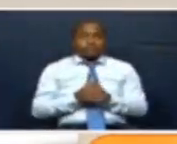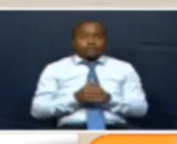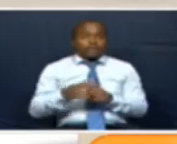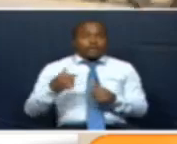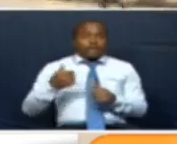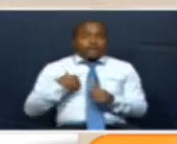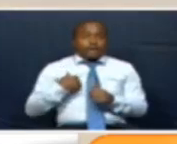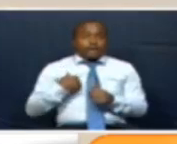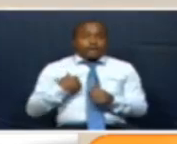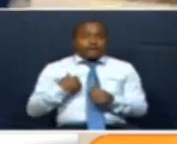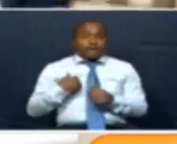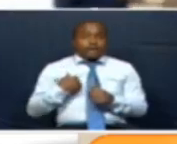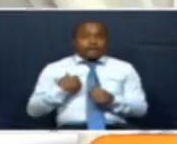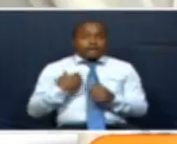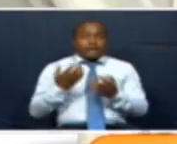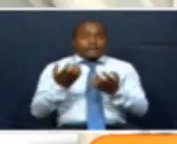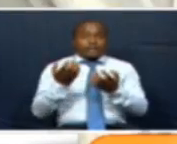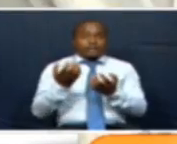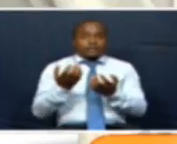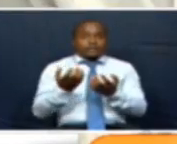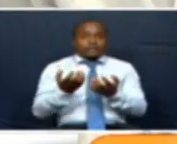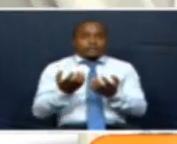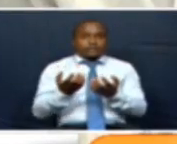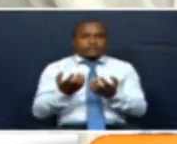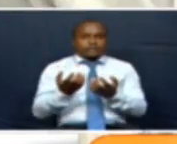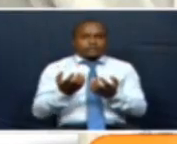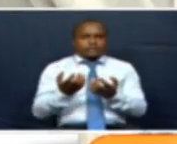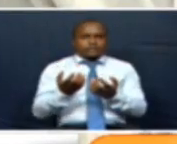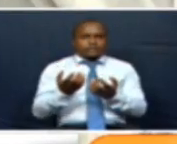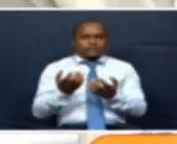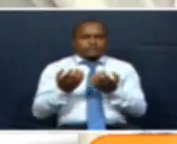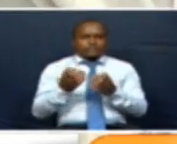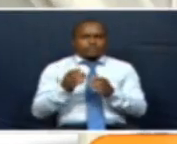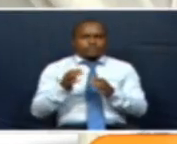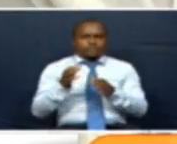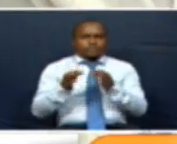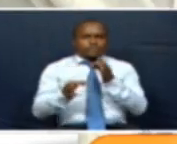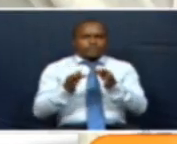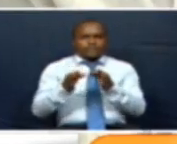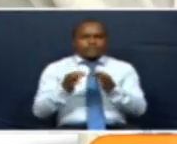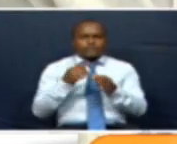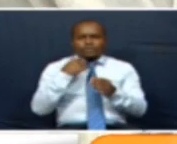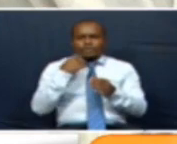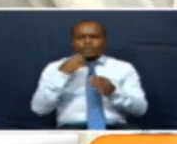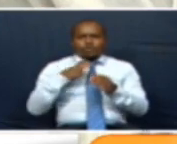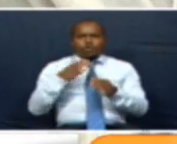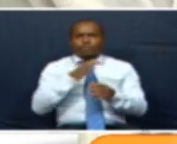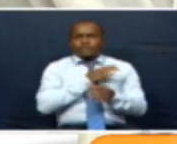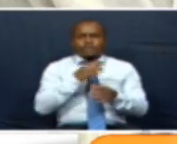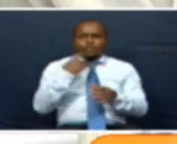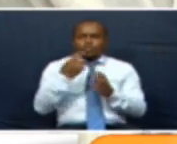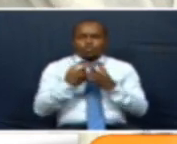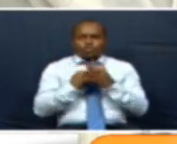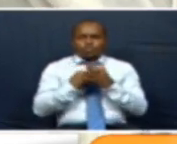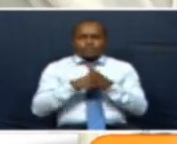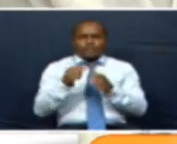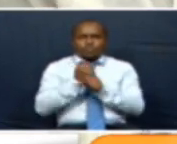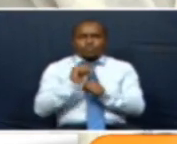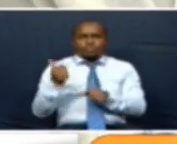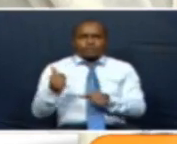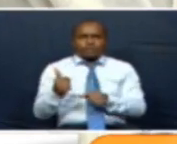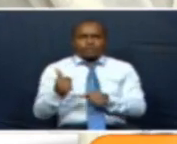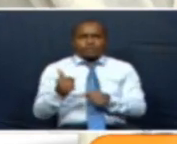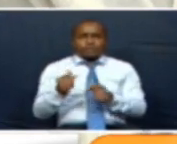committee that has not even begun working, and it hasn't even got, to